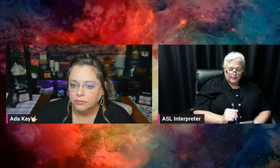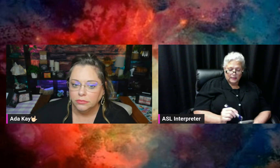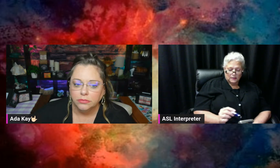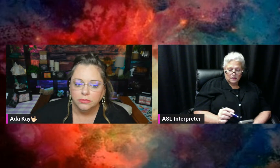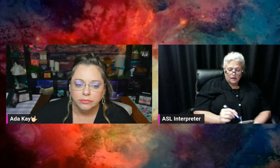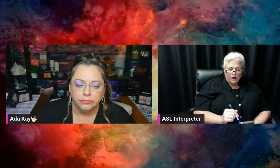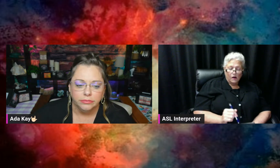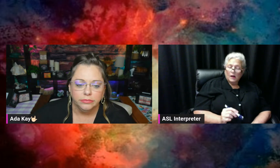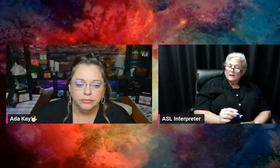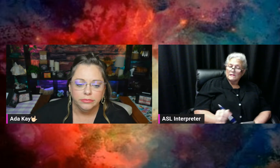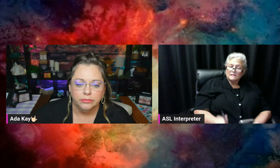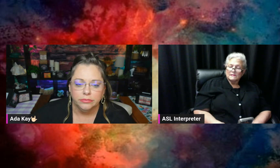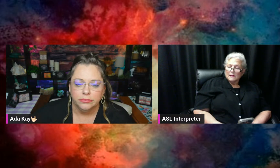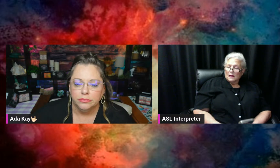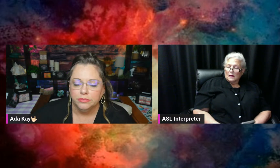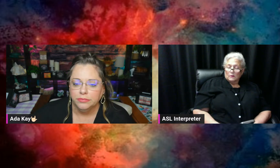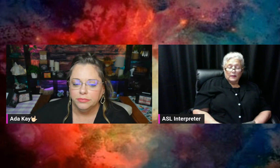Allegedly.